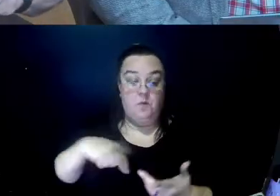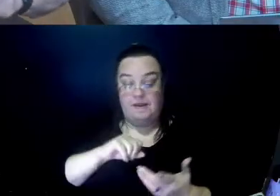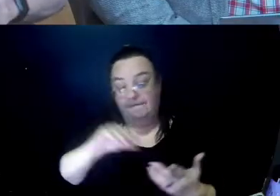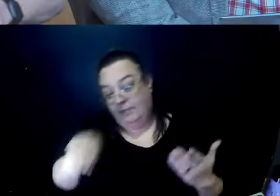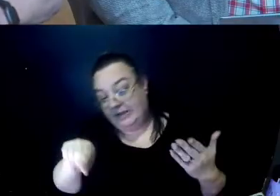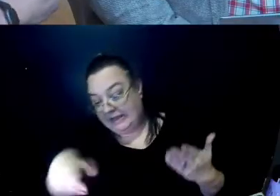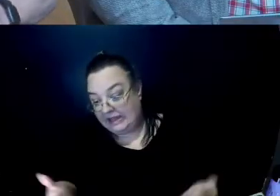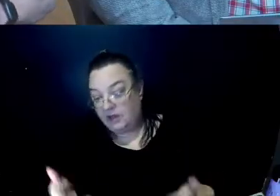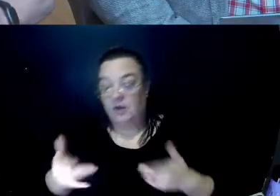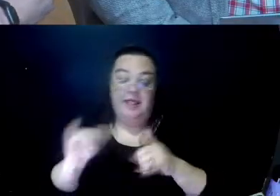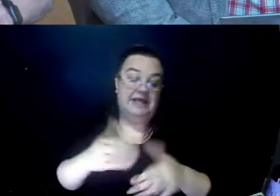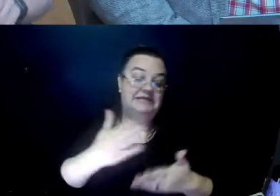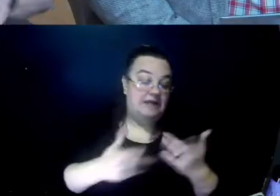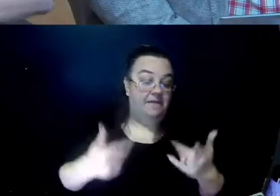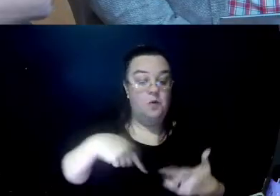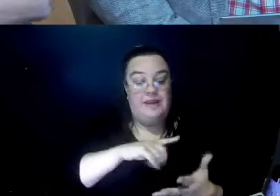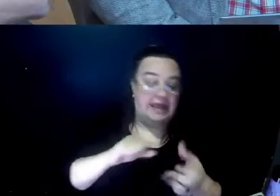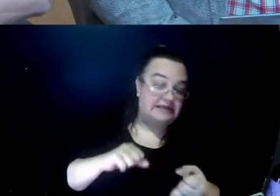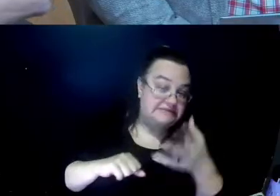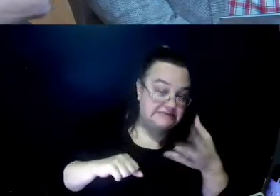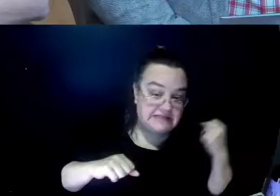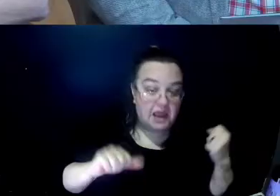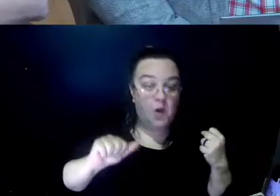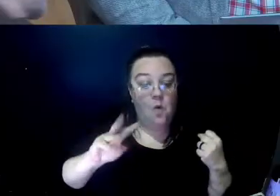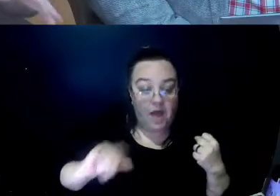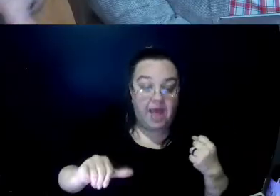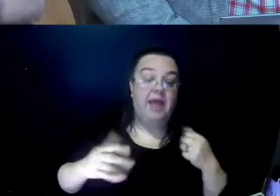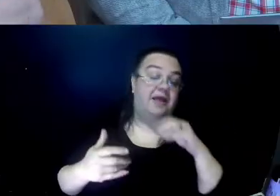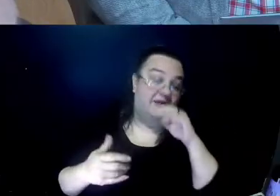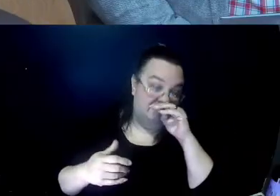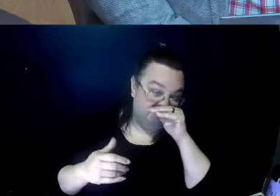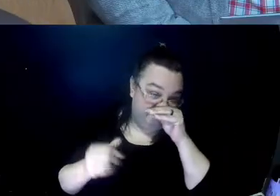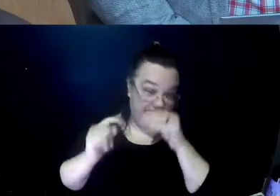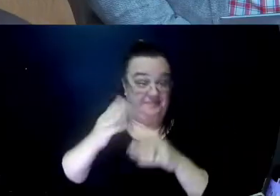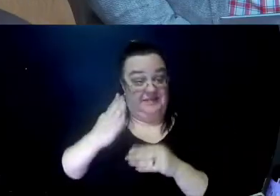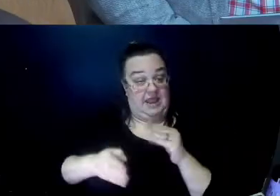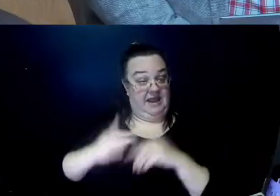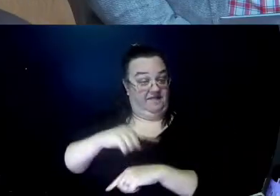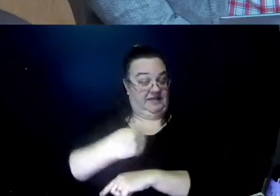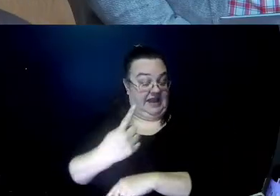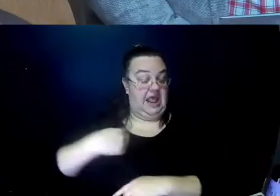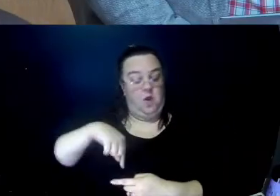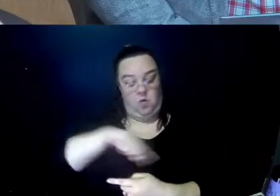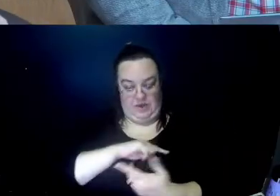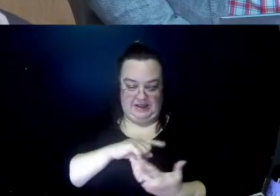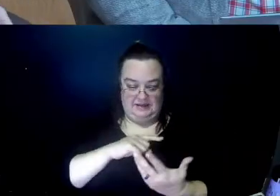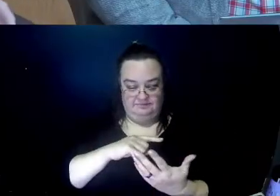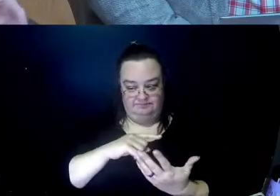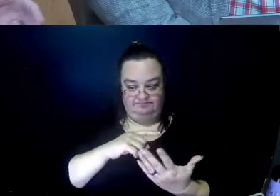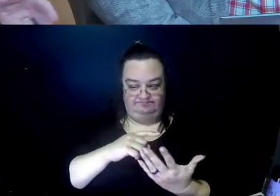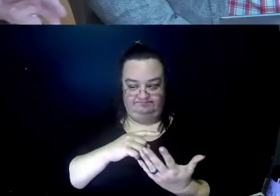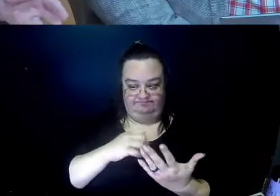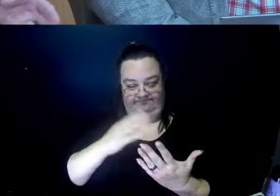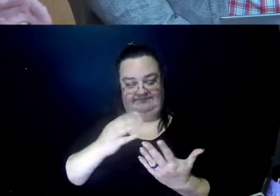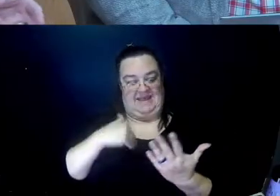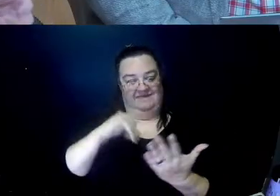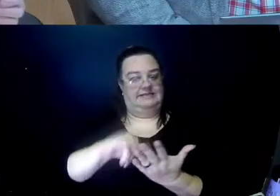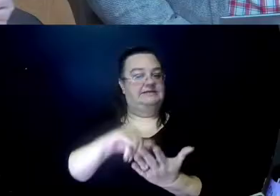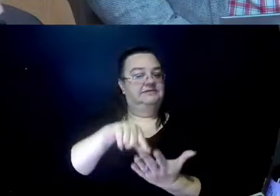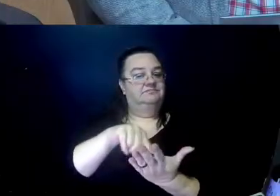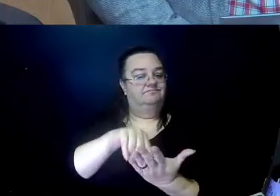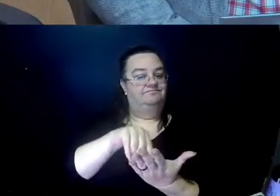this is something we can take away. And at the end of the day, we came up with this document.